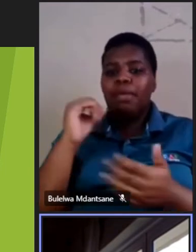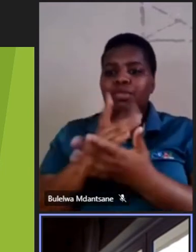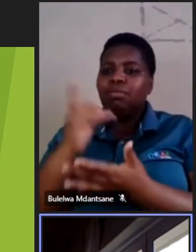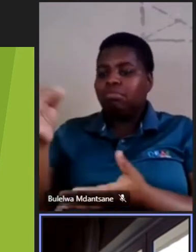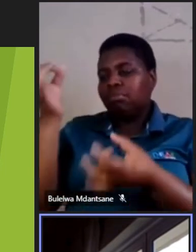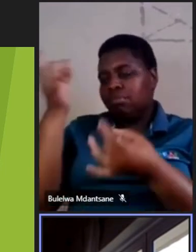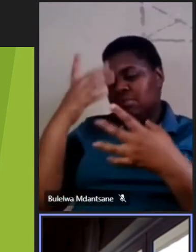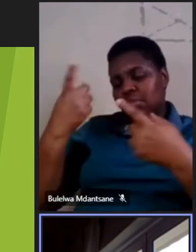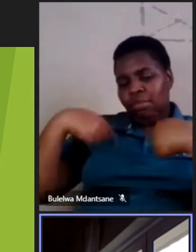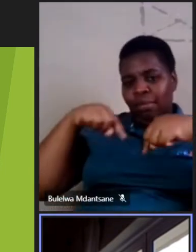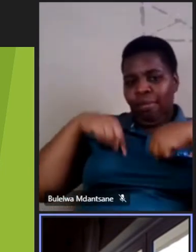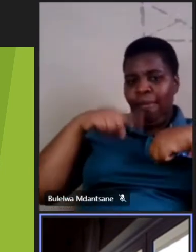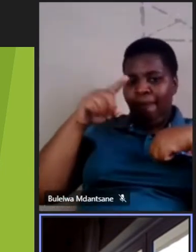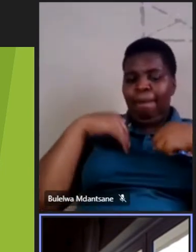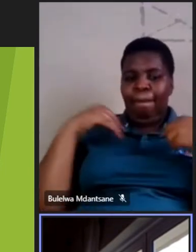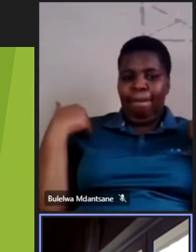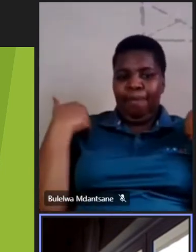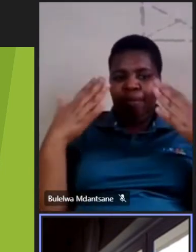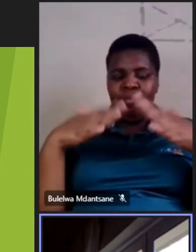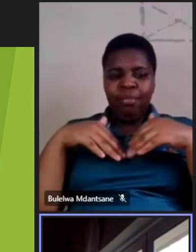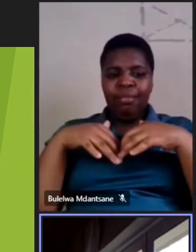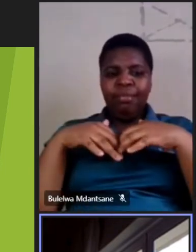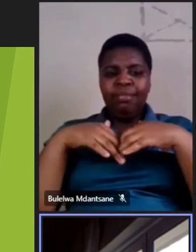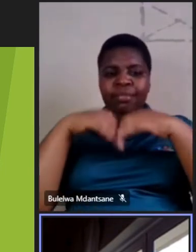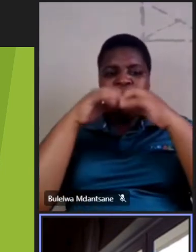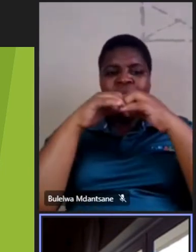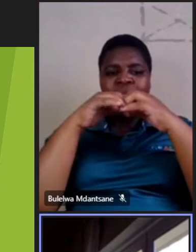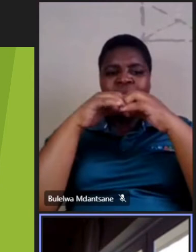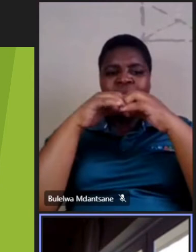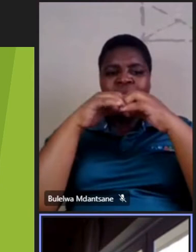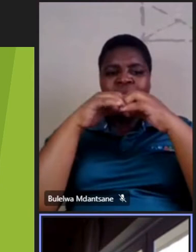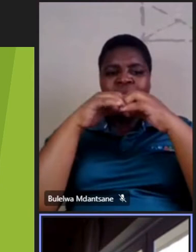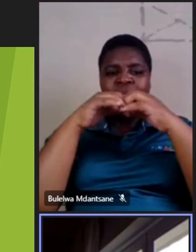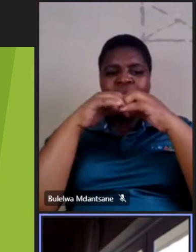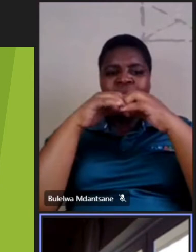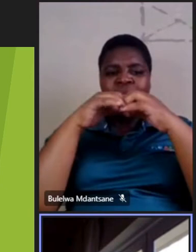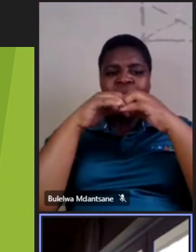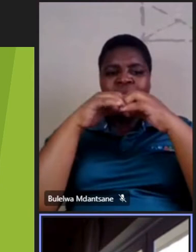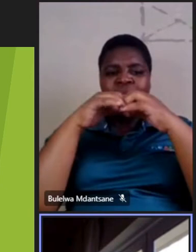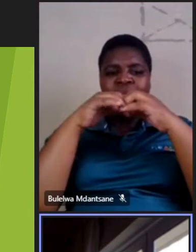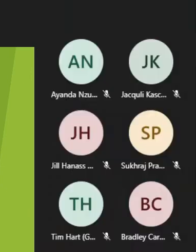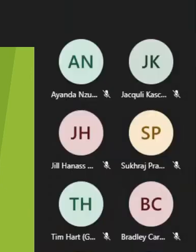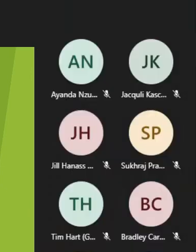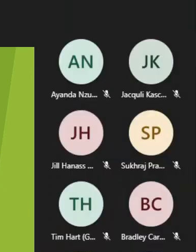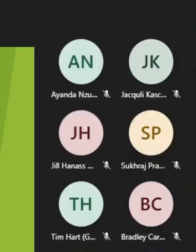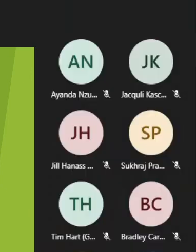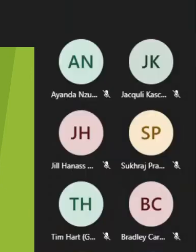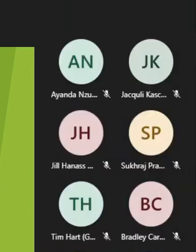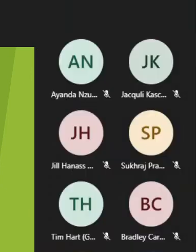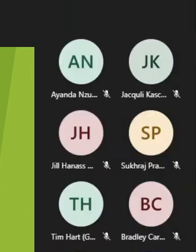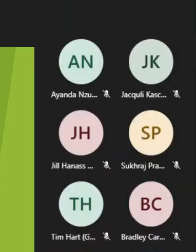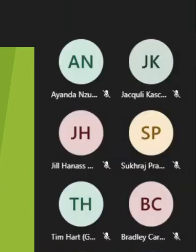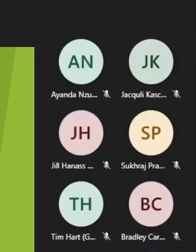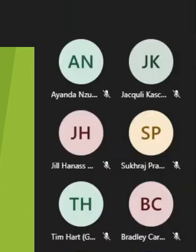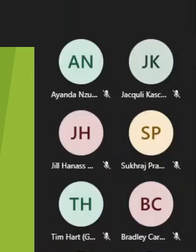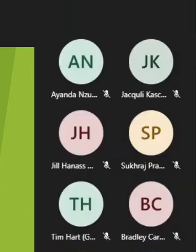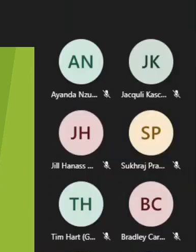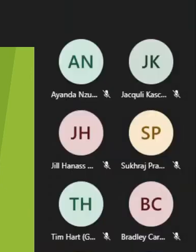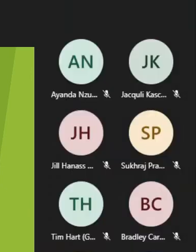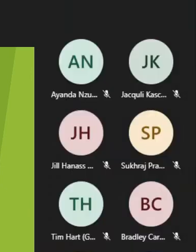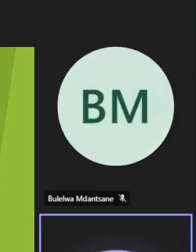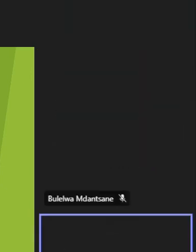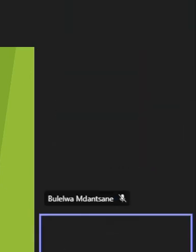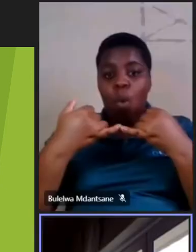the department has started developing a sexual and health and reproductive rights course that would be hosted on their online